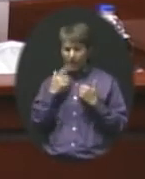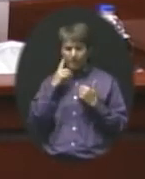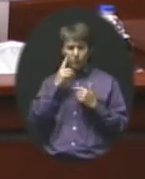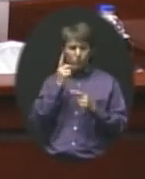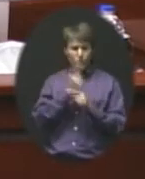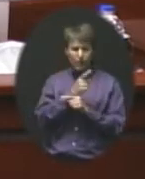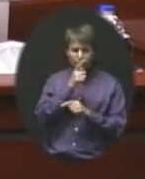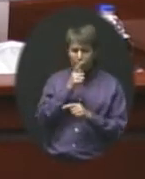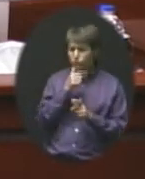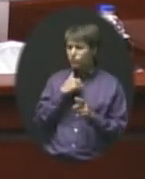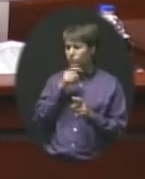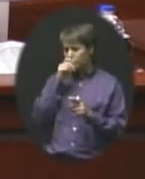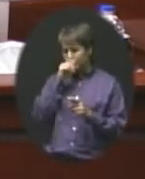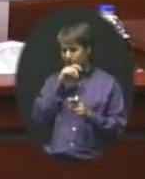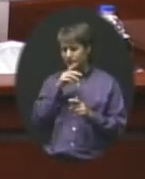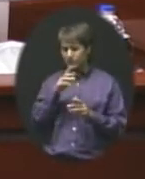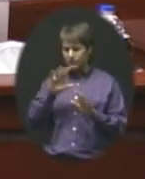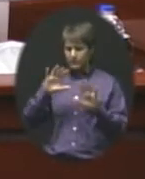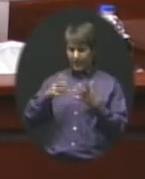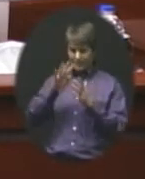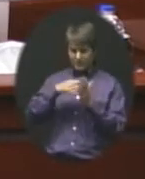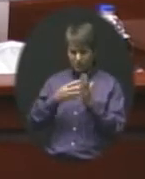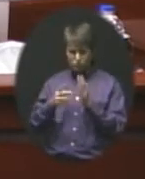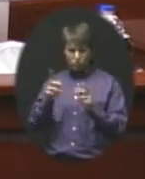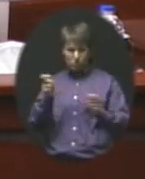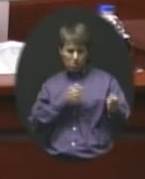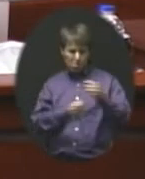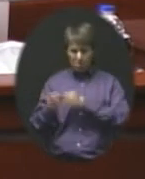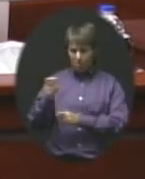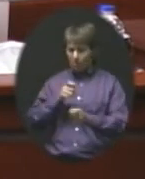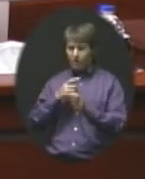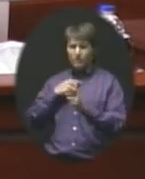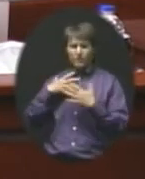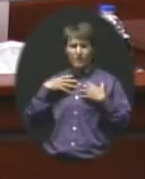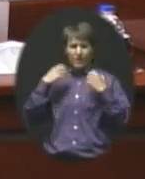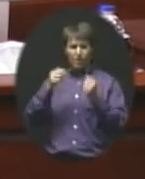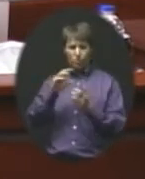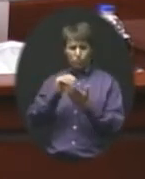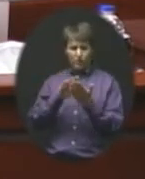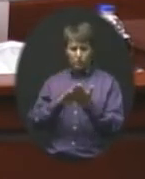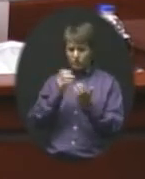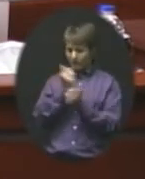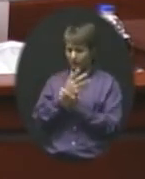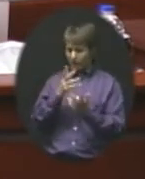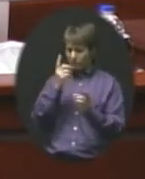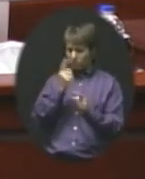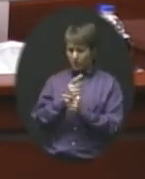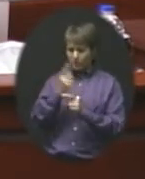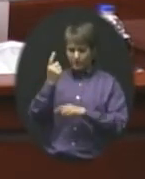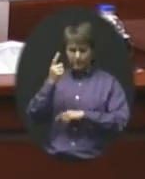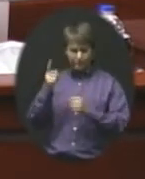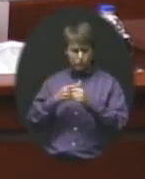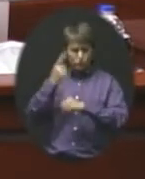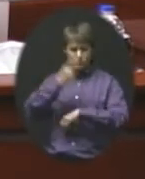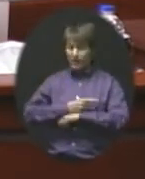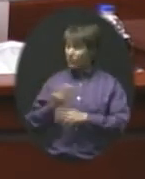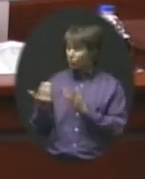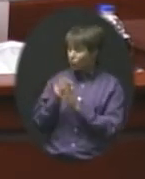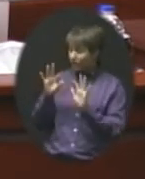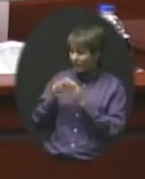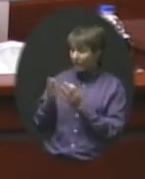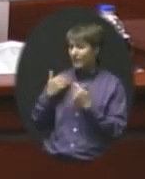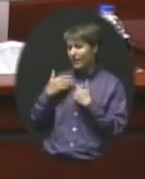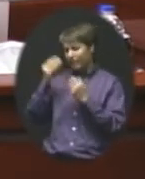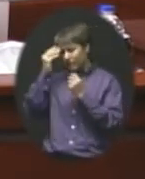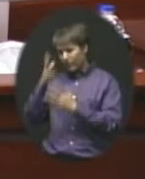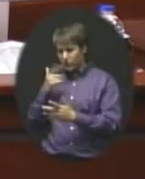class schedules and to redo those, to have the health records all in place and on file day one. New families, to have family information so that we